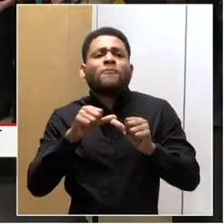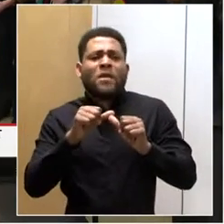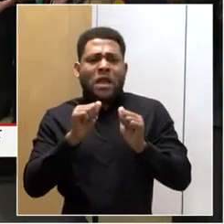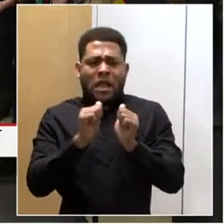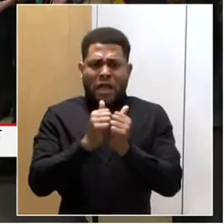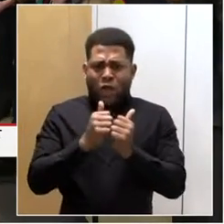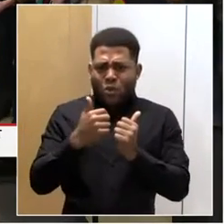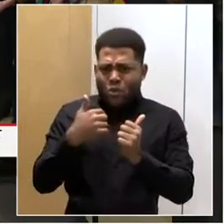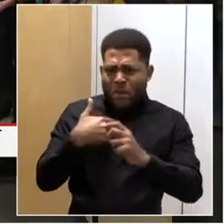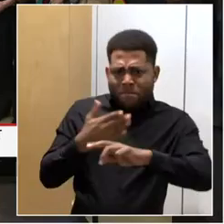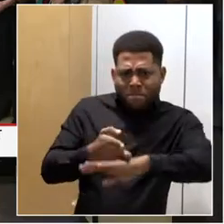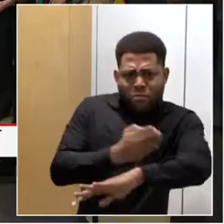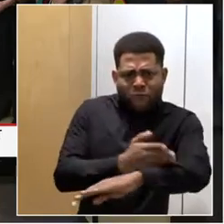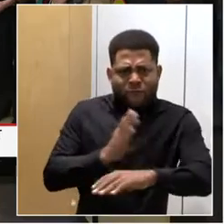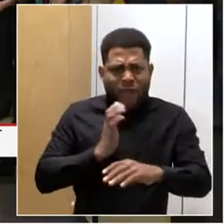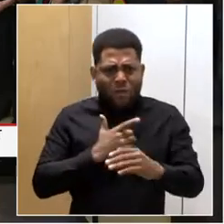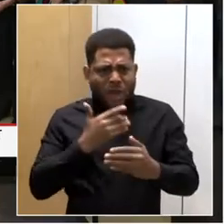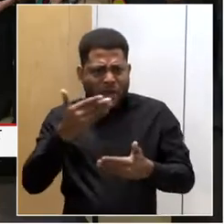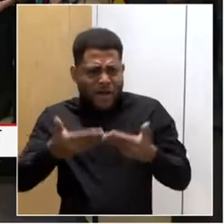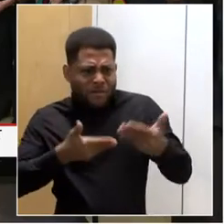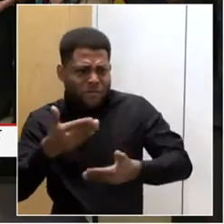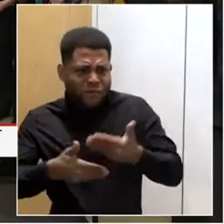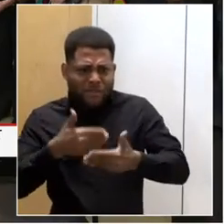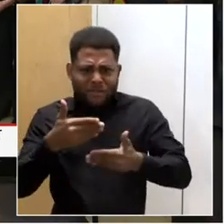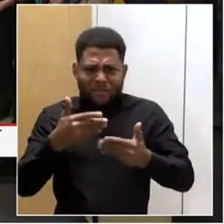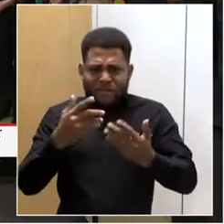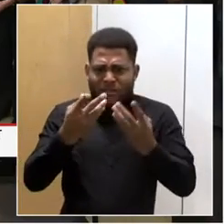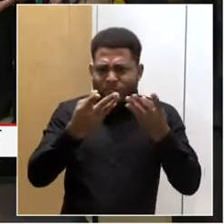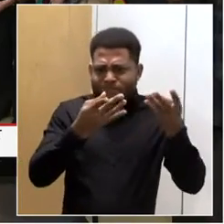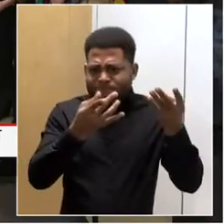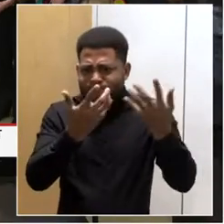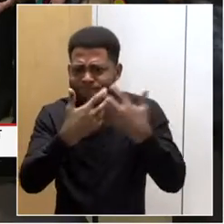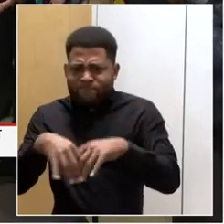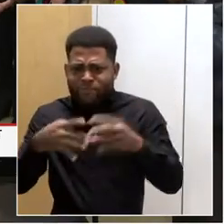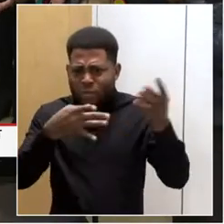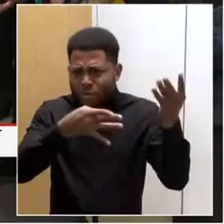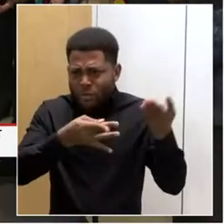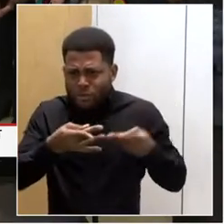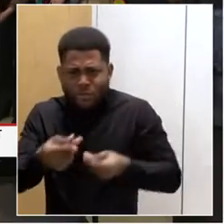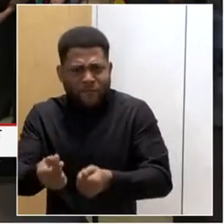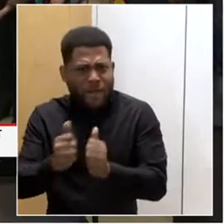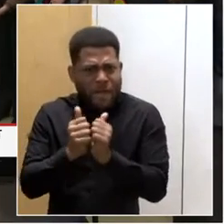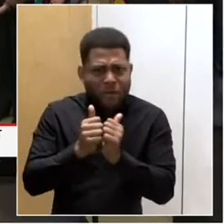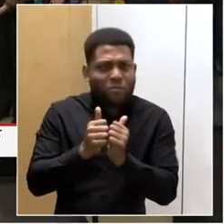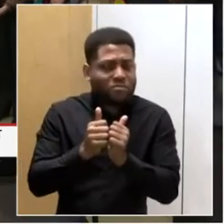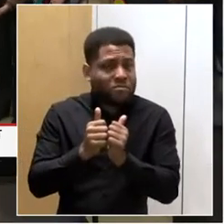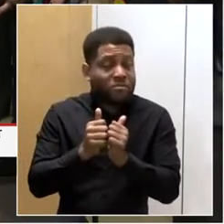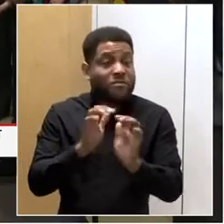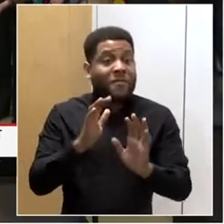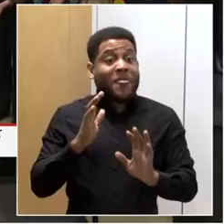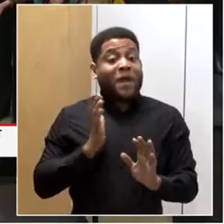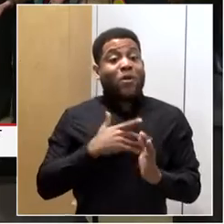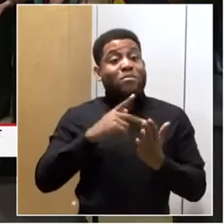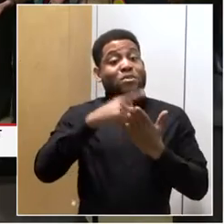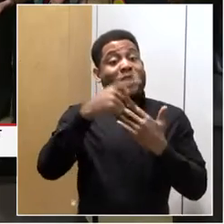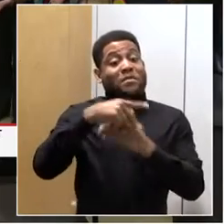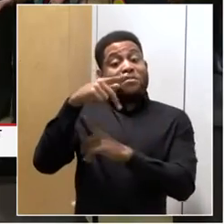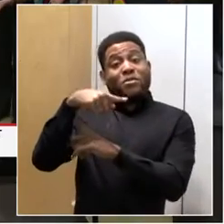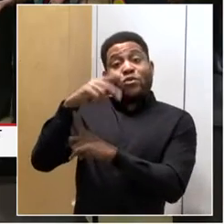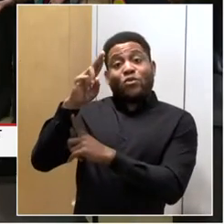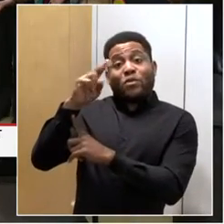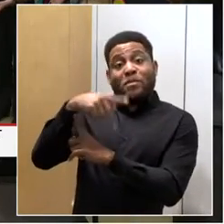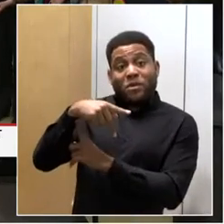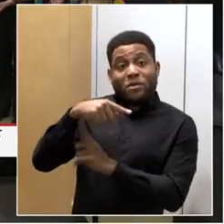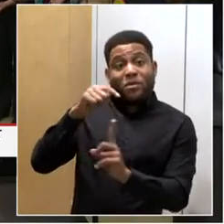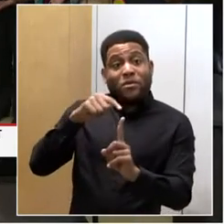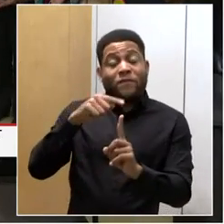stuff like this happen. While PUPS was created with revitalizing downtown in mind, keep in mind this is a pilot,